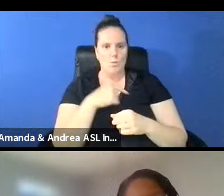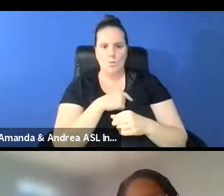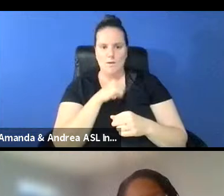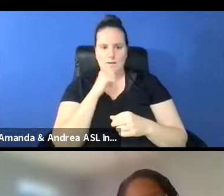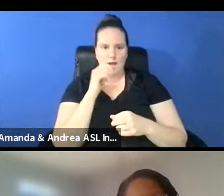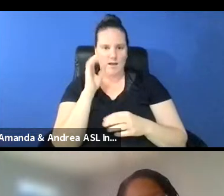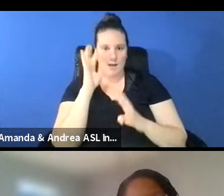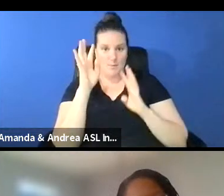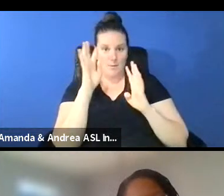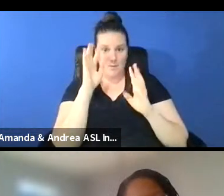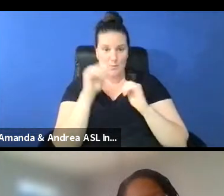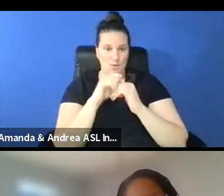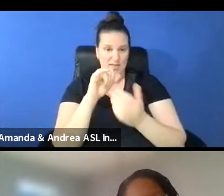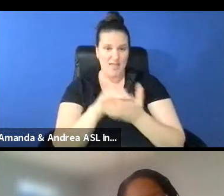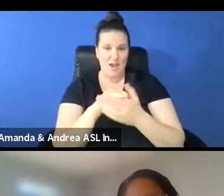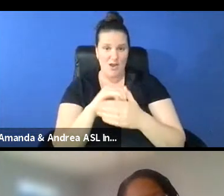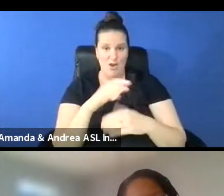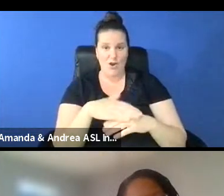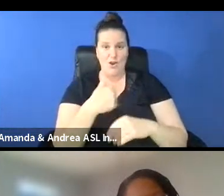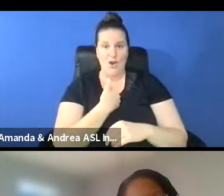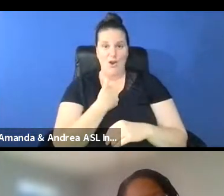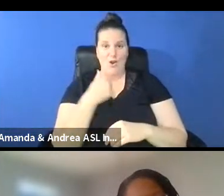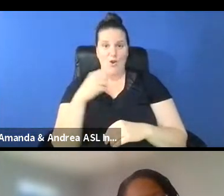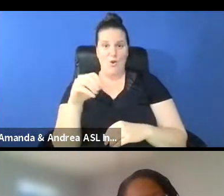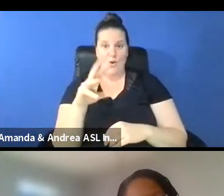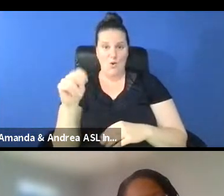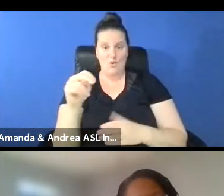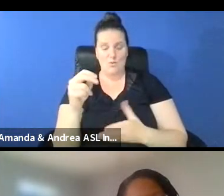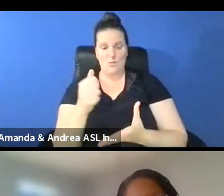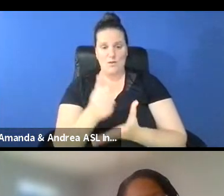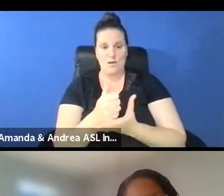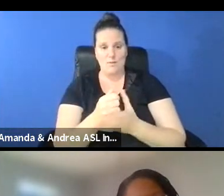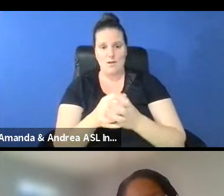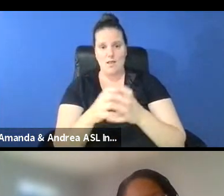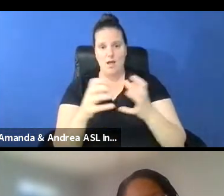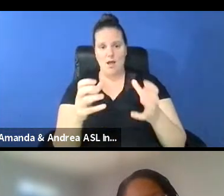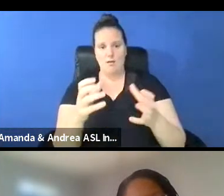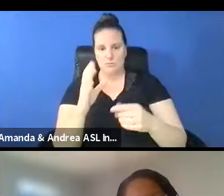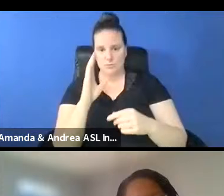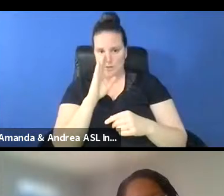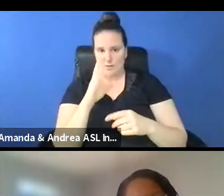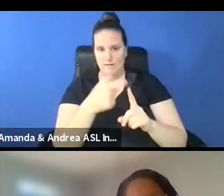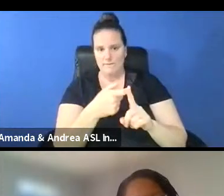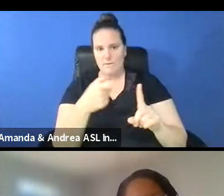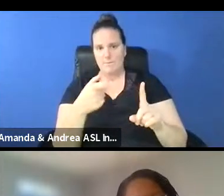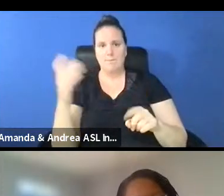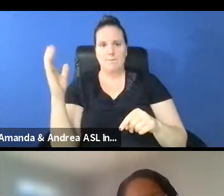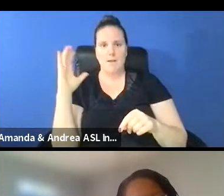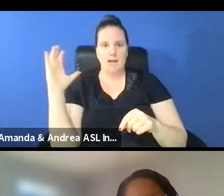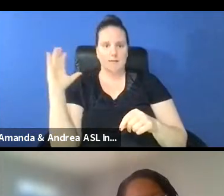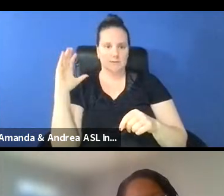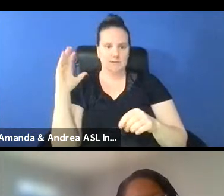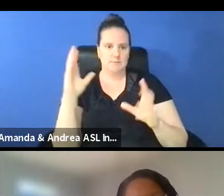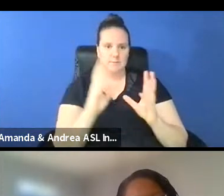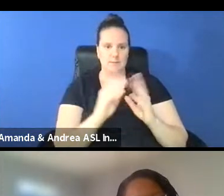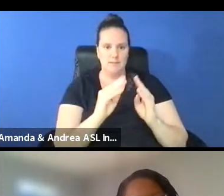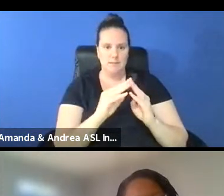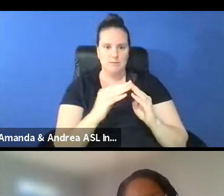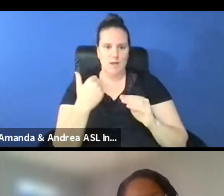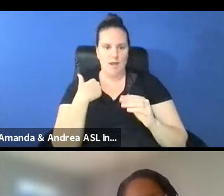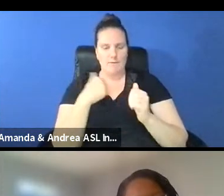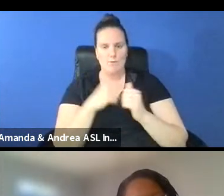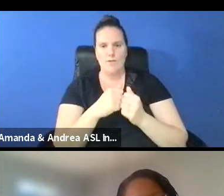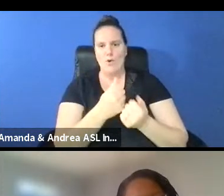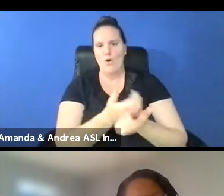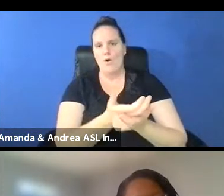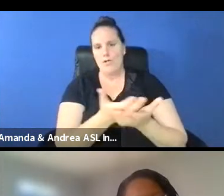up with all this just on our own. I mean, we a lot of these were directly pulled from past meetings that we've had with you all,